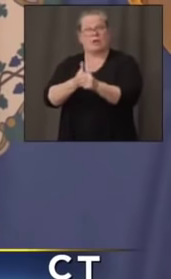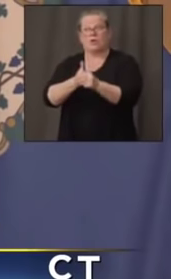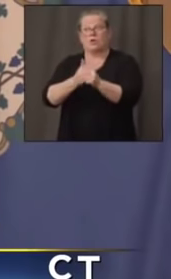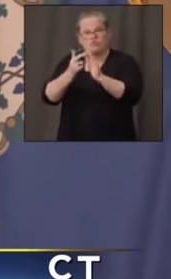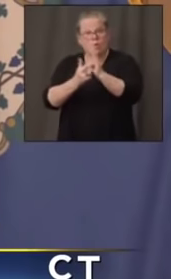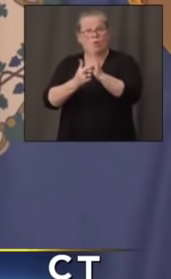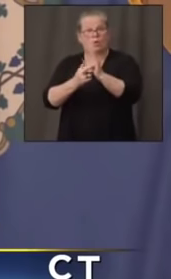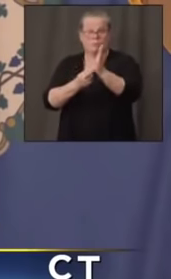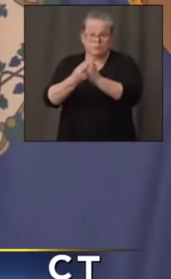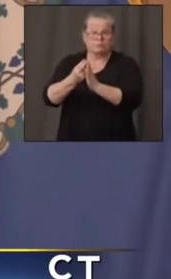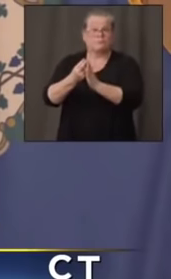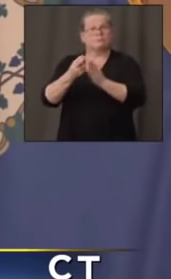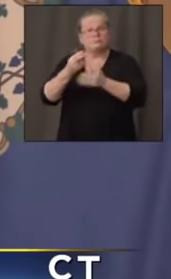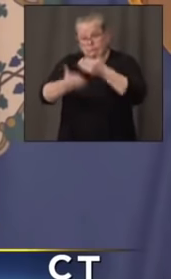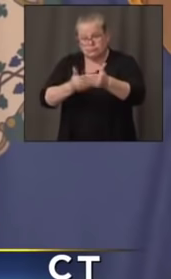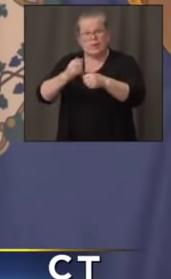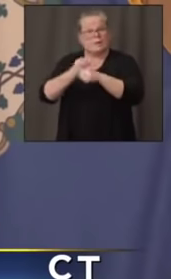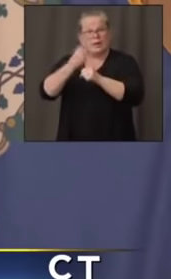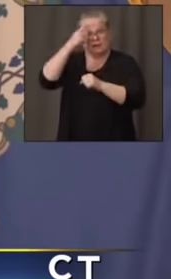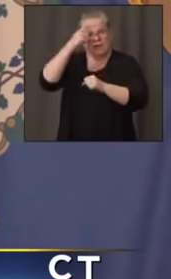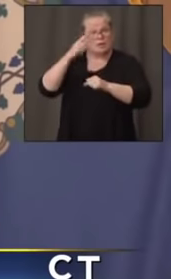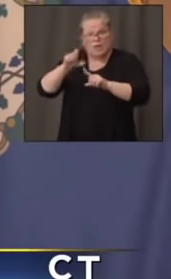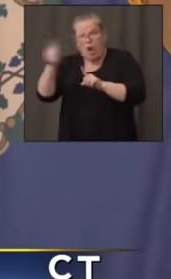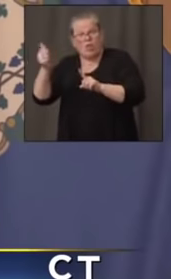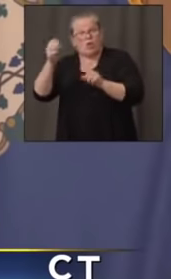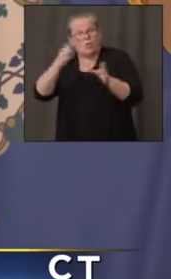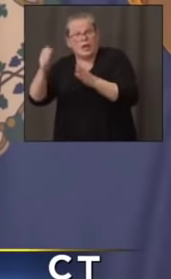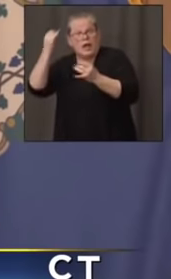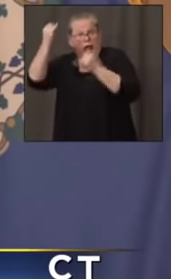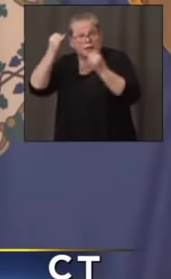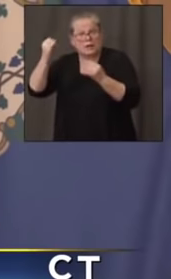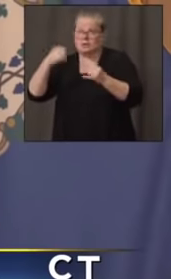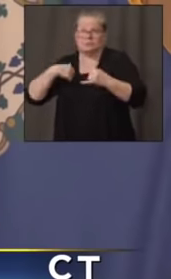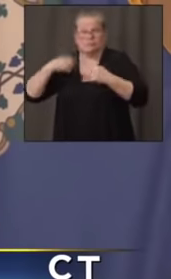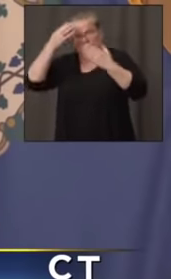But I'm willing to listen to alternatives. Thank you all.